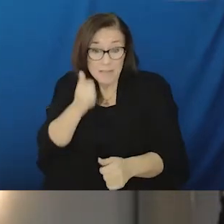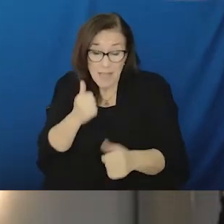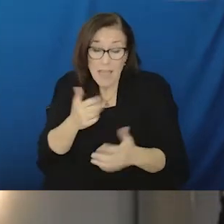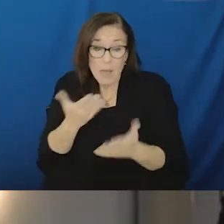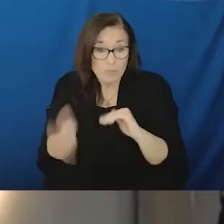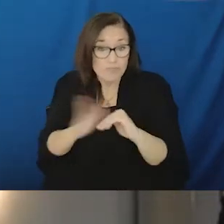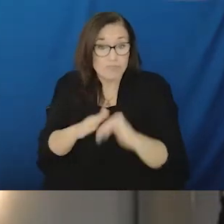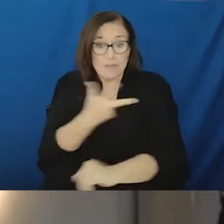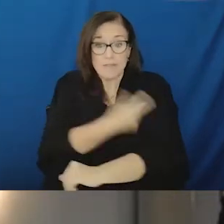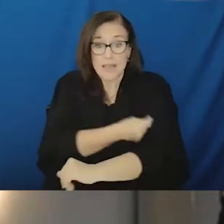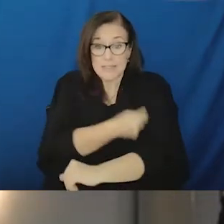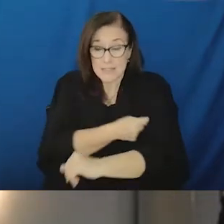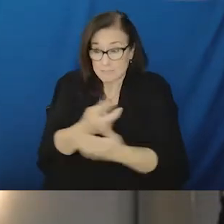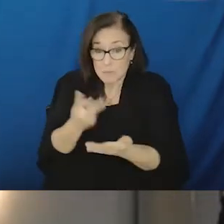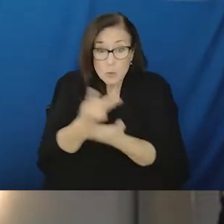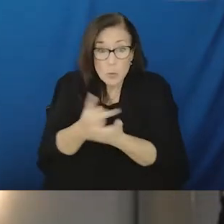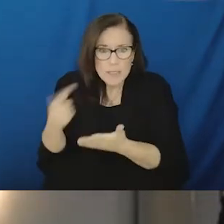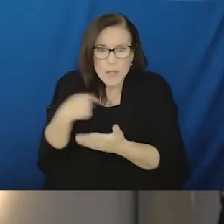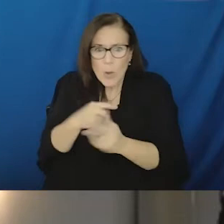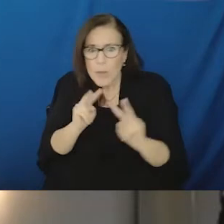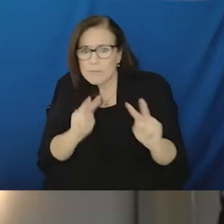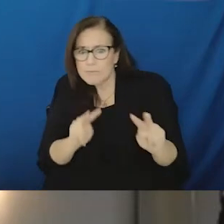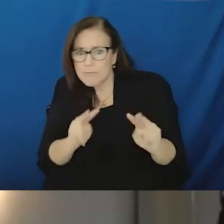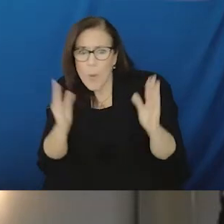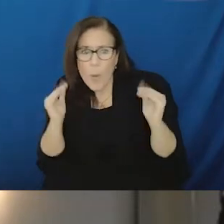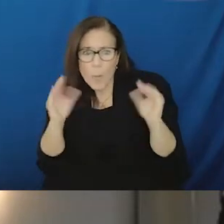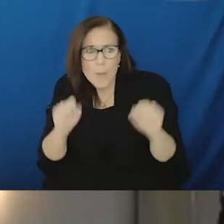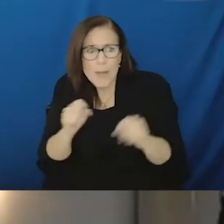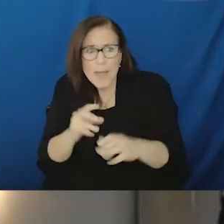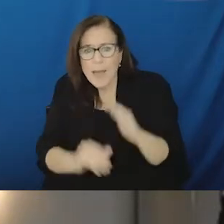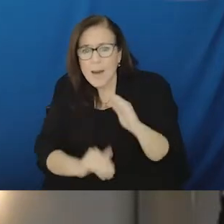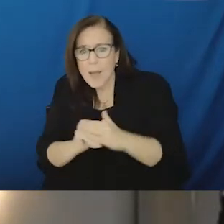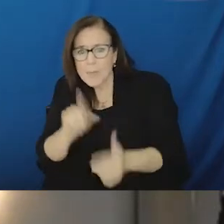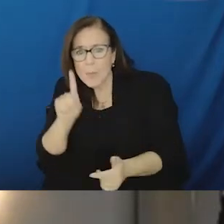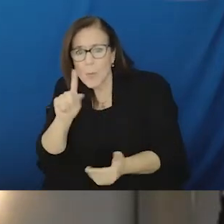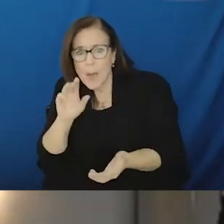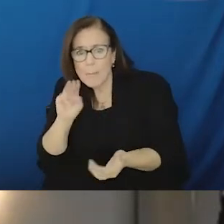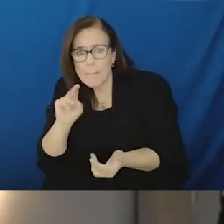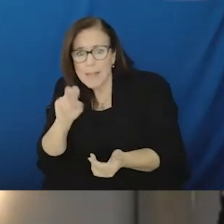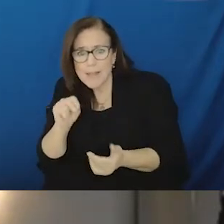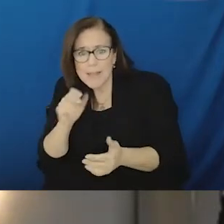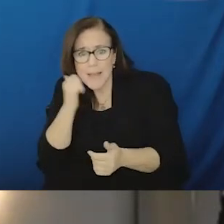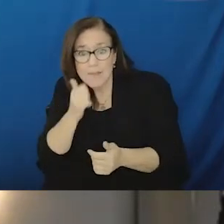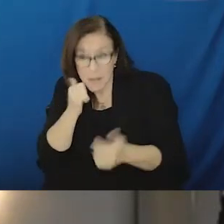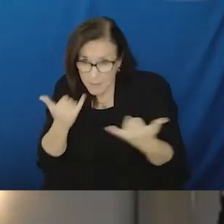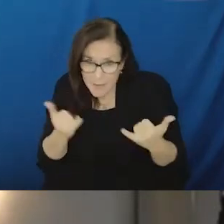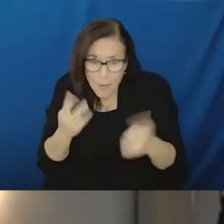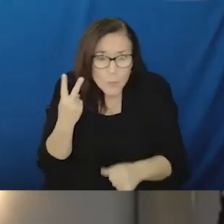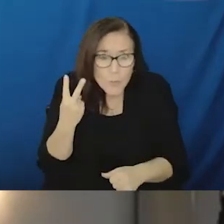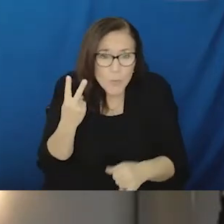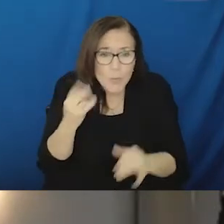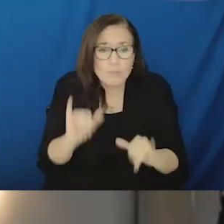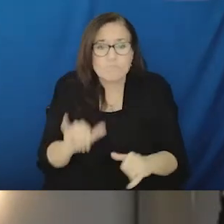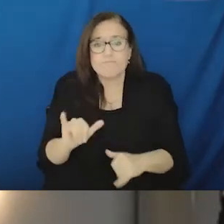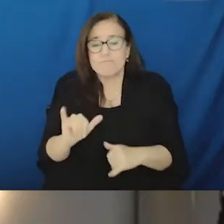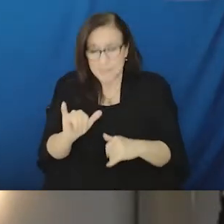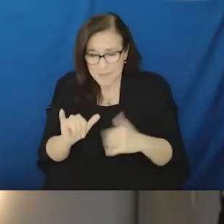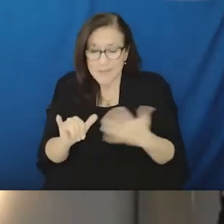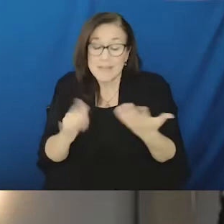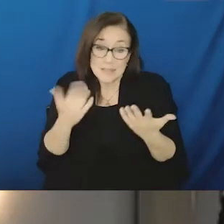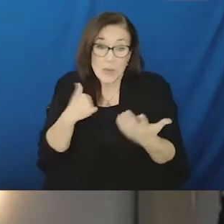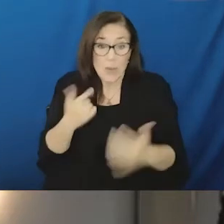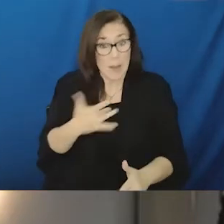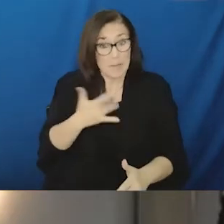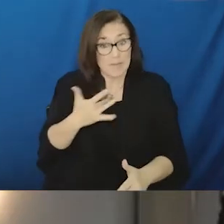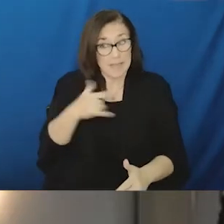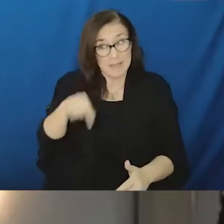to 1 million a day, I believe. So things are really wrapping up, where you could see ostensibly that potentially even this school year, maybe